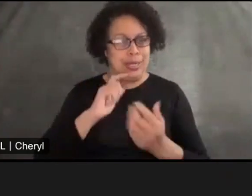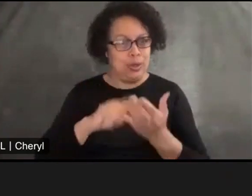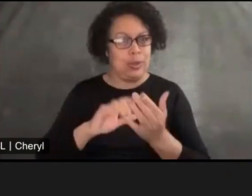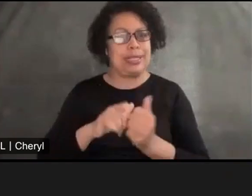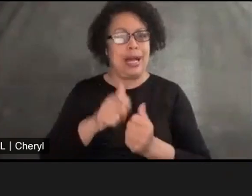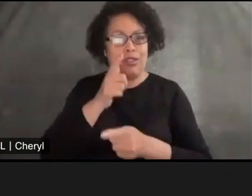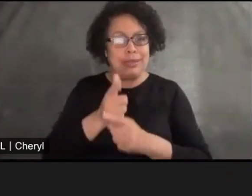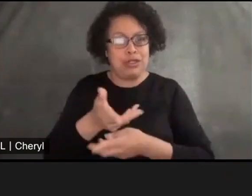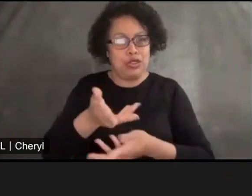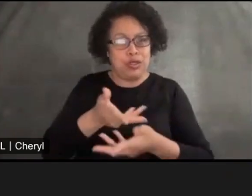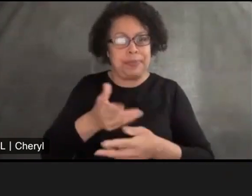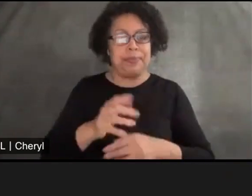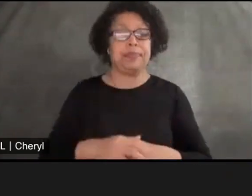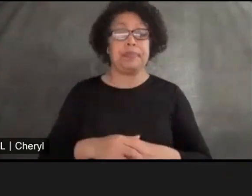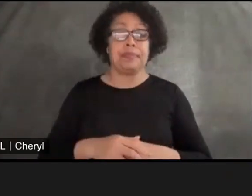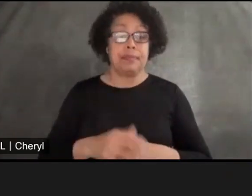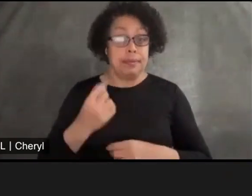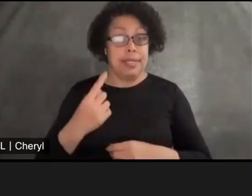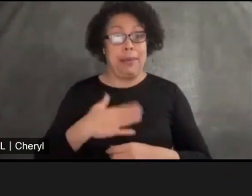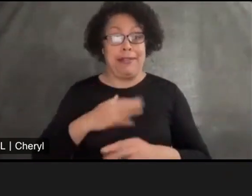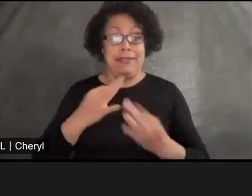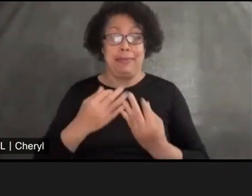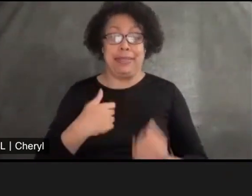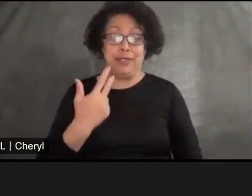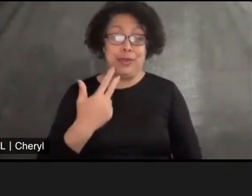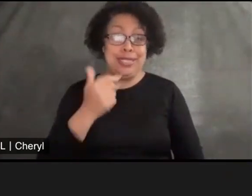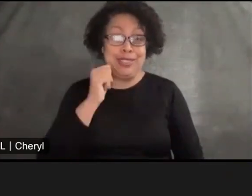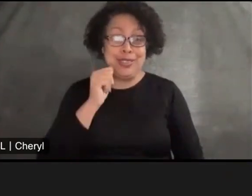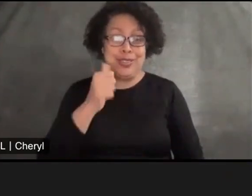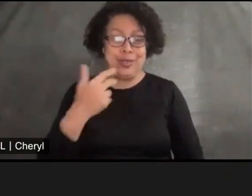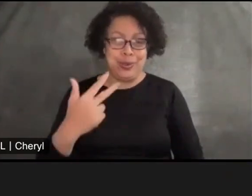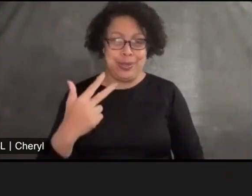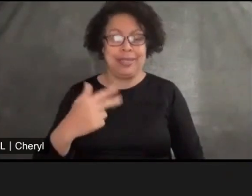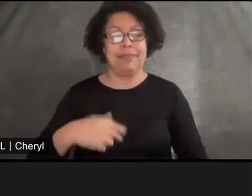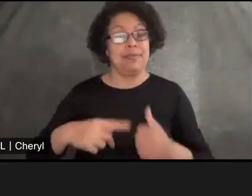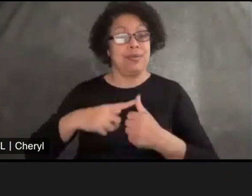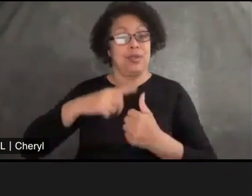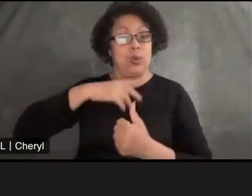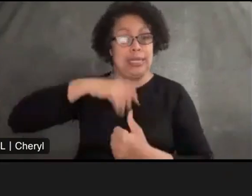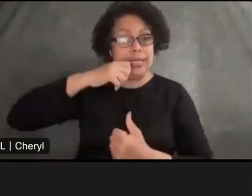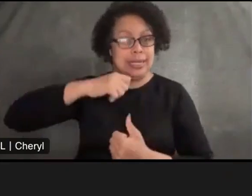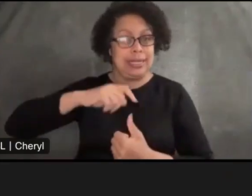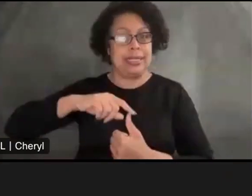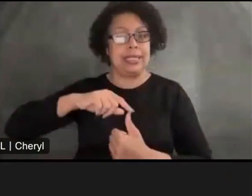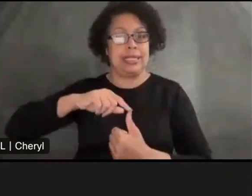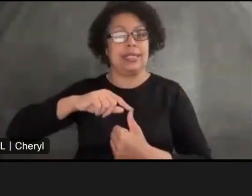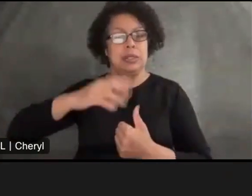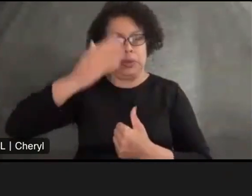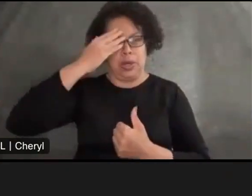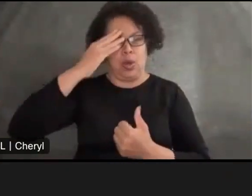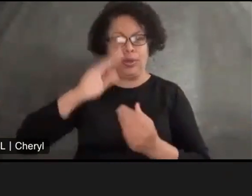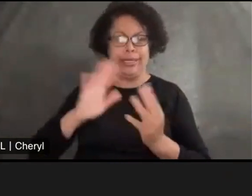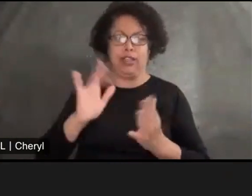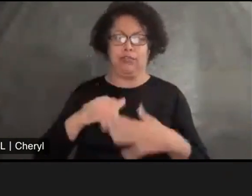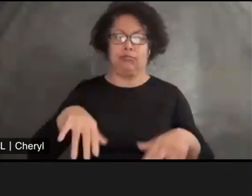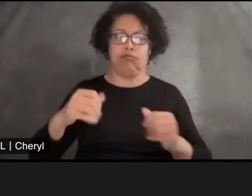all, there are three girls in my family. The firstborn girl knows that she is clearly in charge,